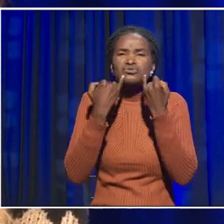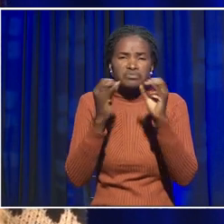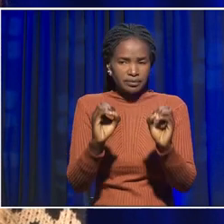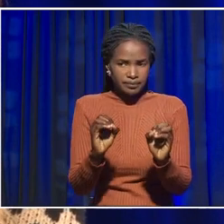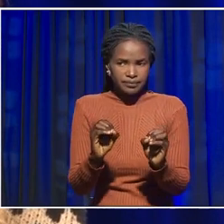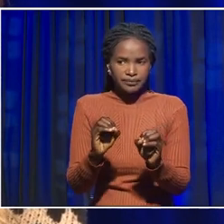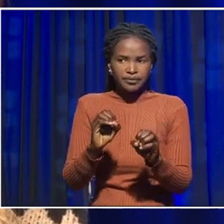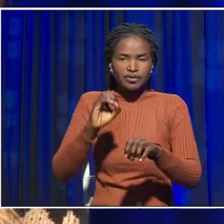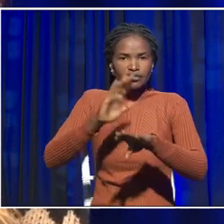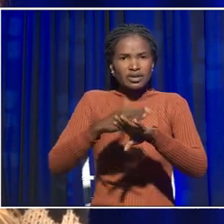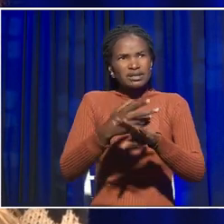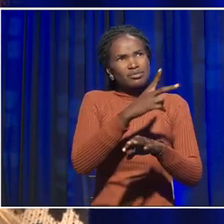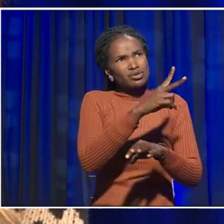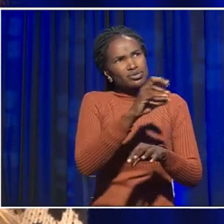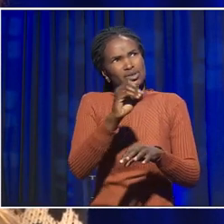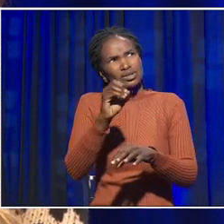SAP in